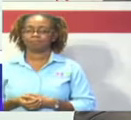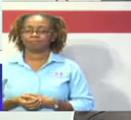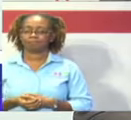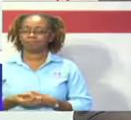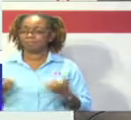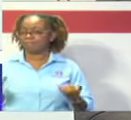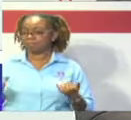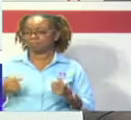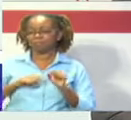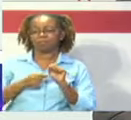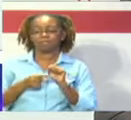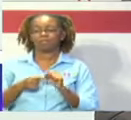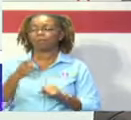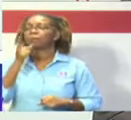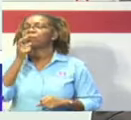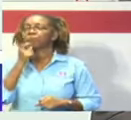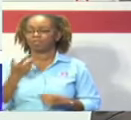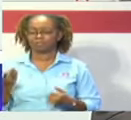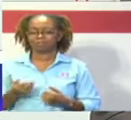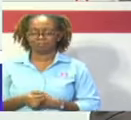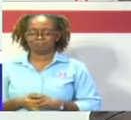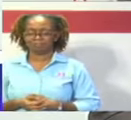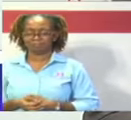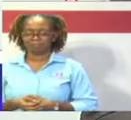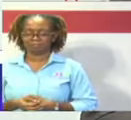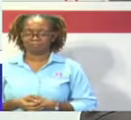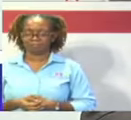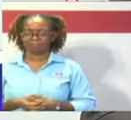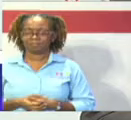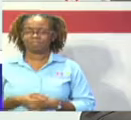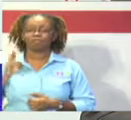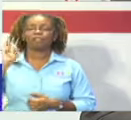and answer today with Radio Tamborine.